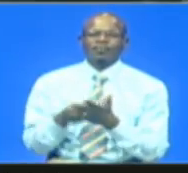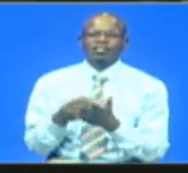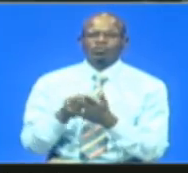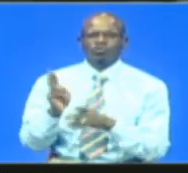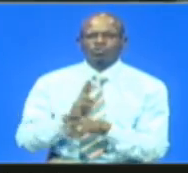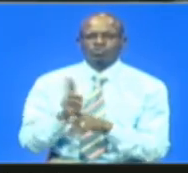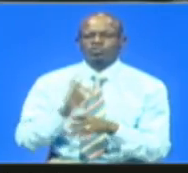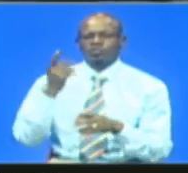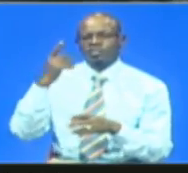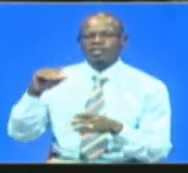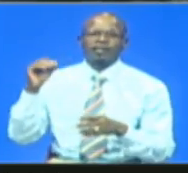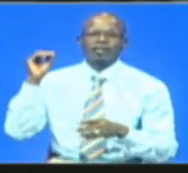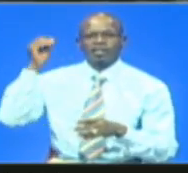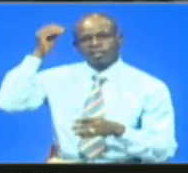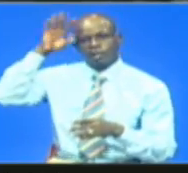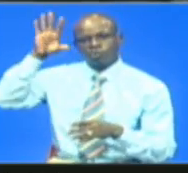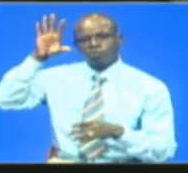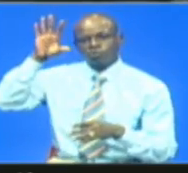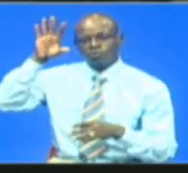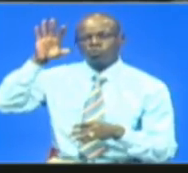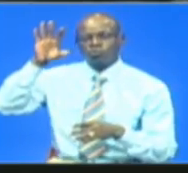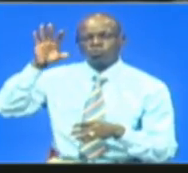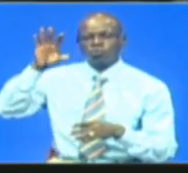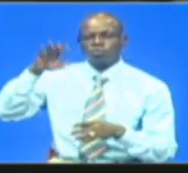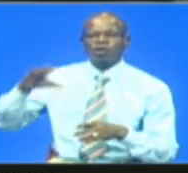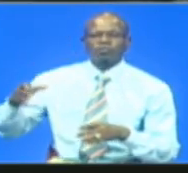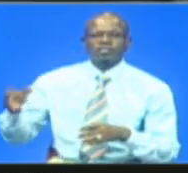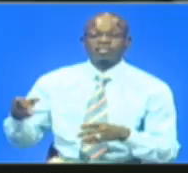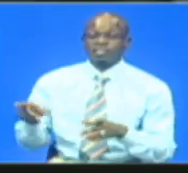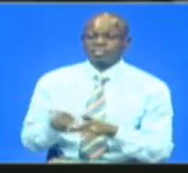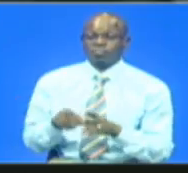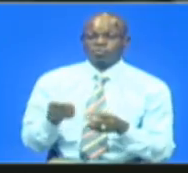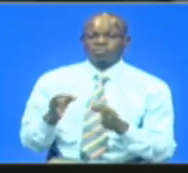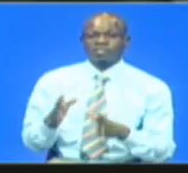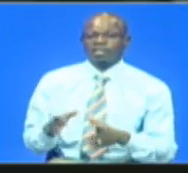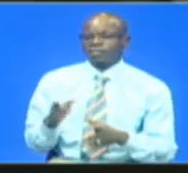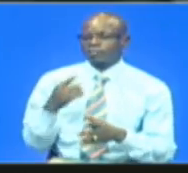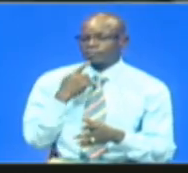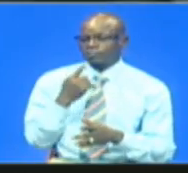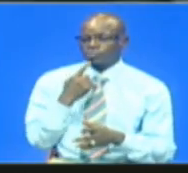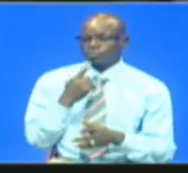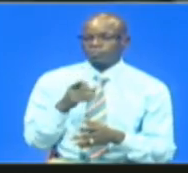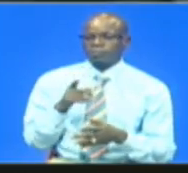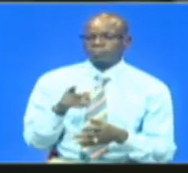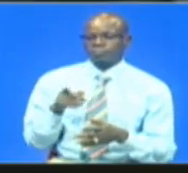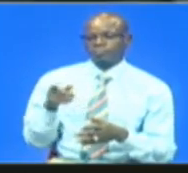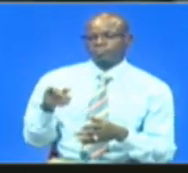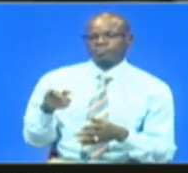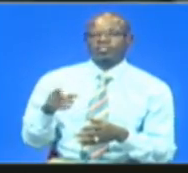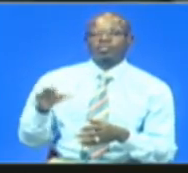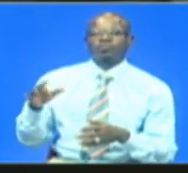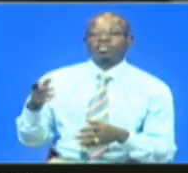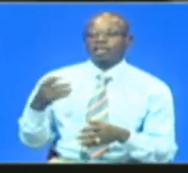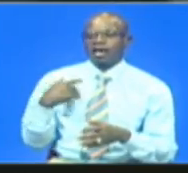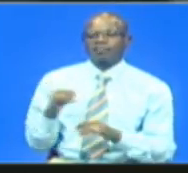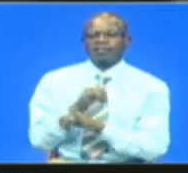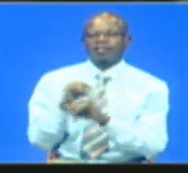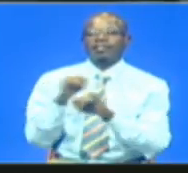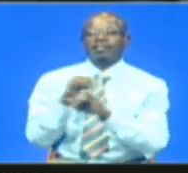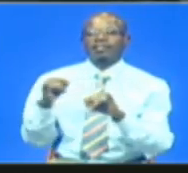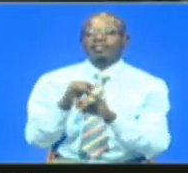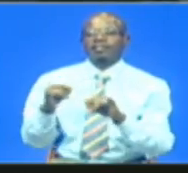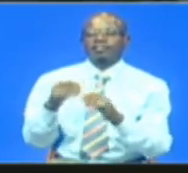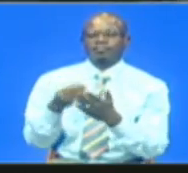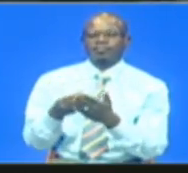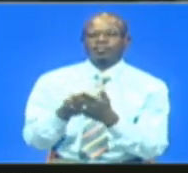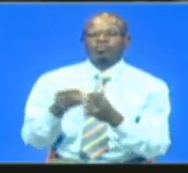committee questioned the credibility and quality of the auditor's report after it gave the county a clean bill of health despite financial statements